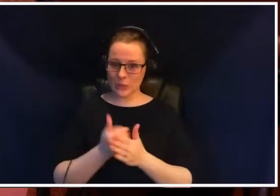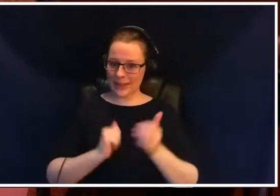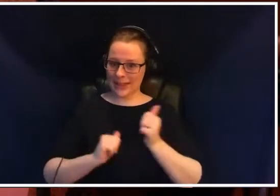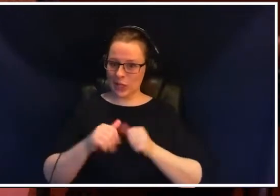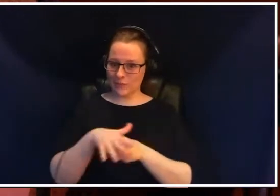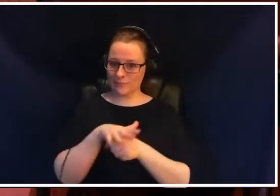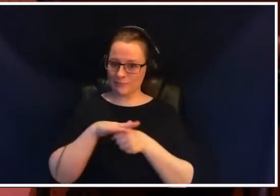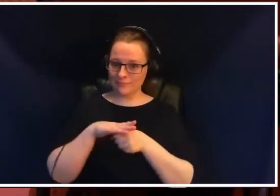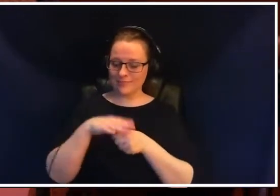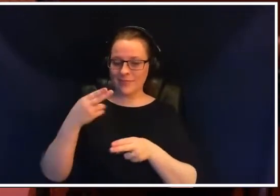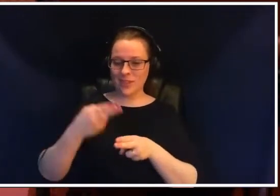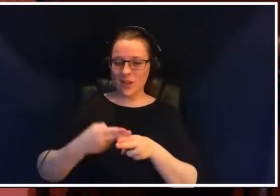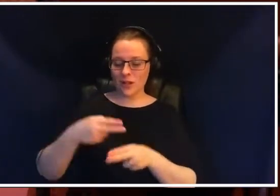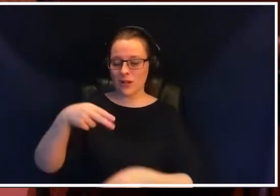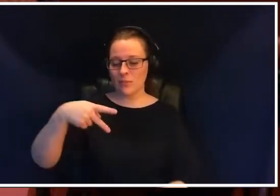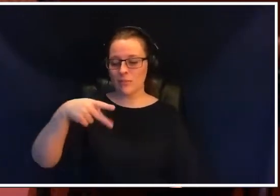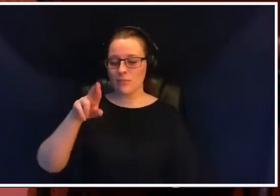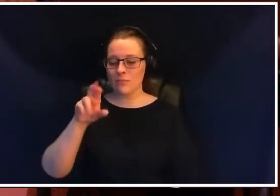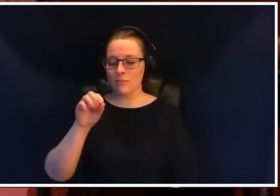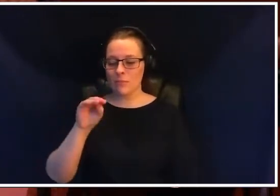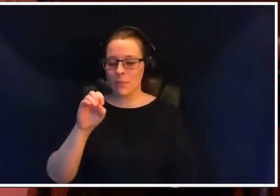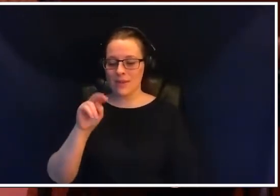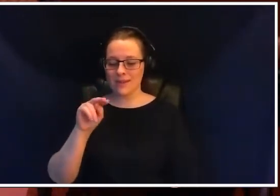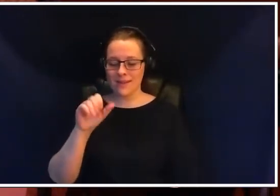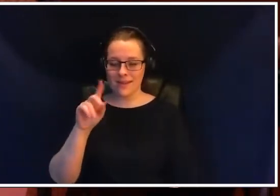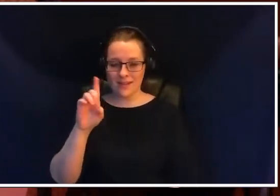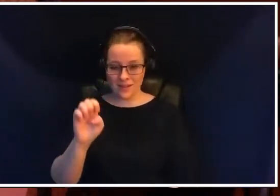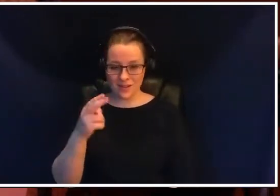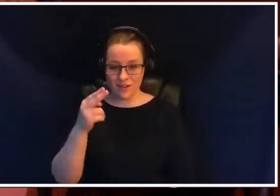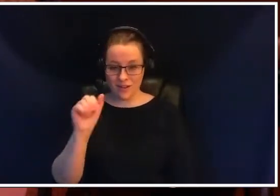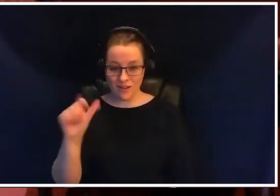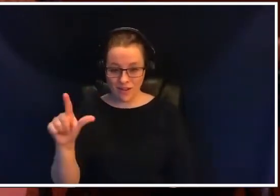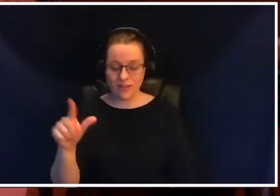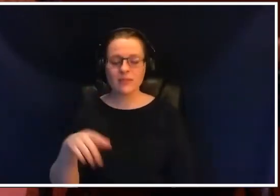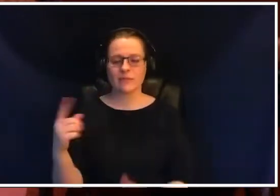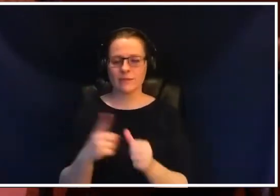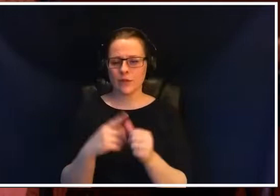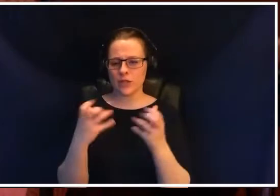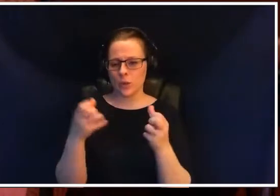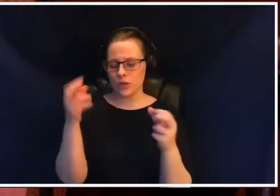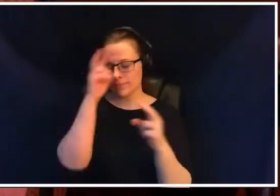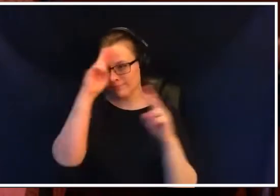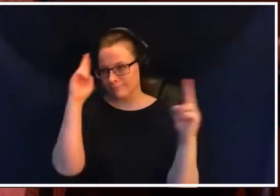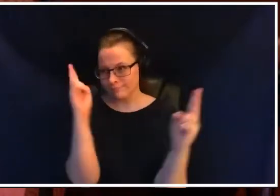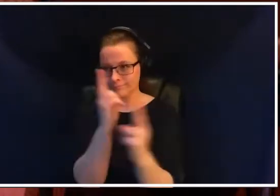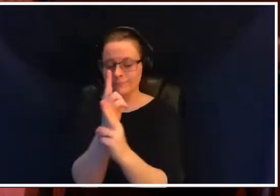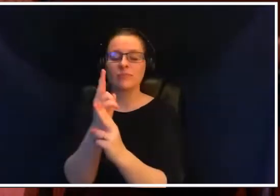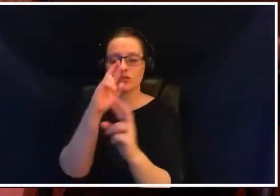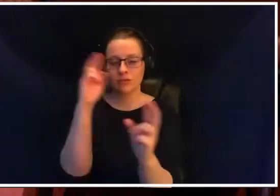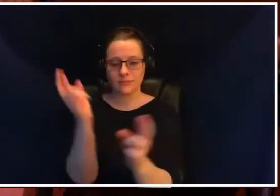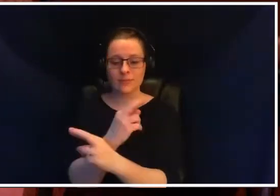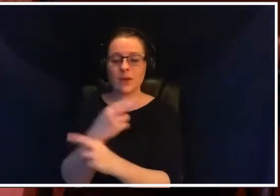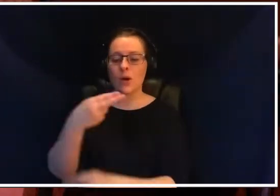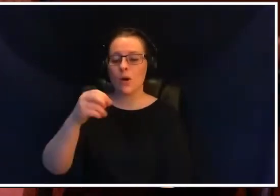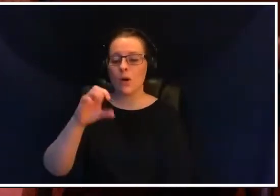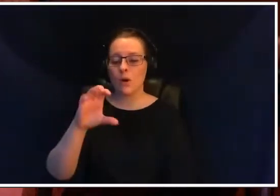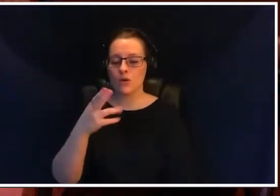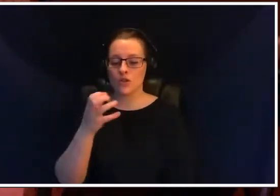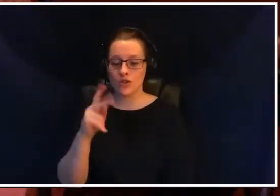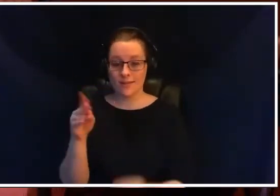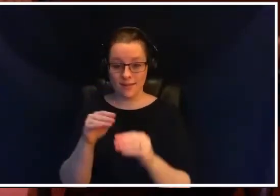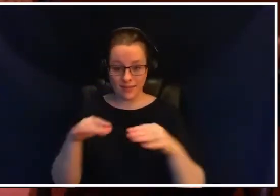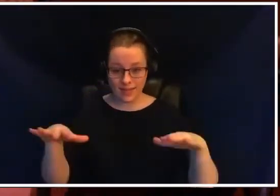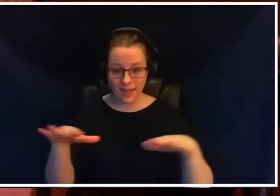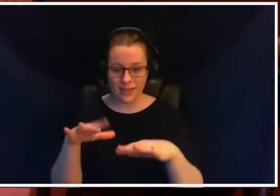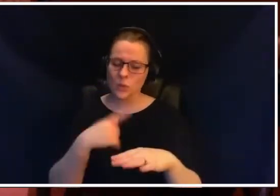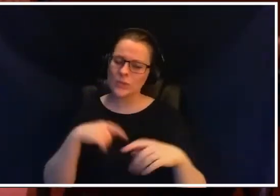to start by acknowledging Ho-Chunk Nation's ancestral lands. Overture Center for the Arts celebrates the rich traditions, heritage, and culture that